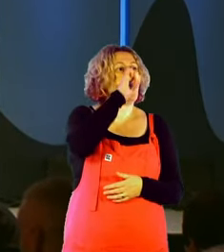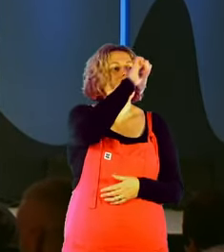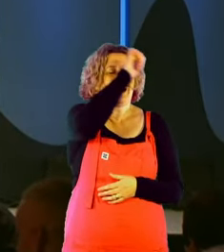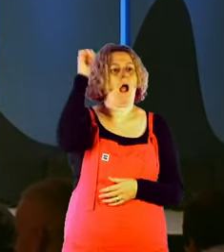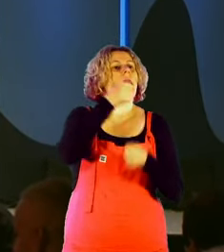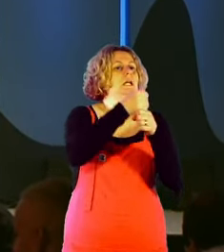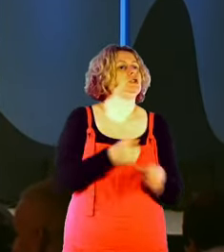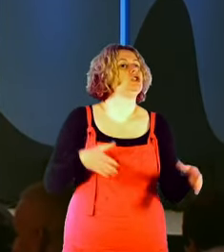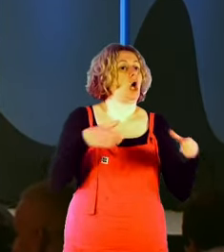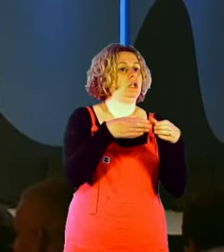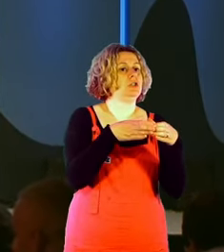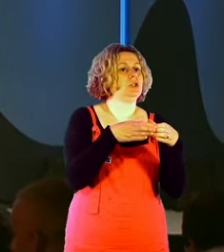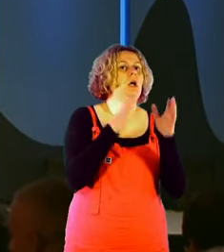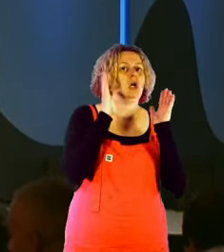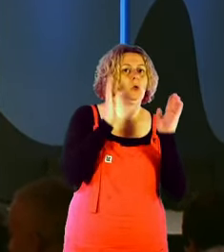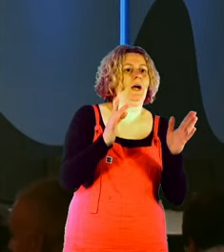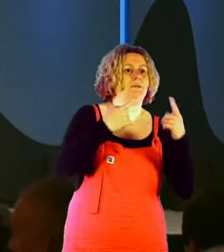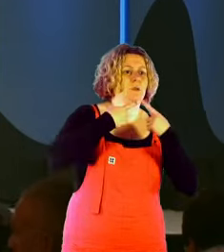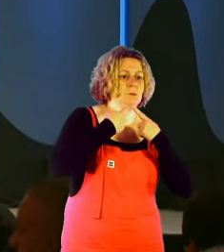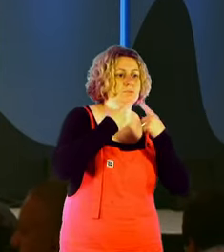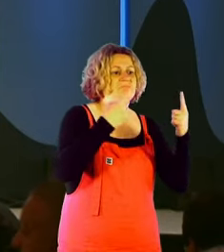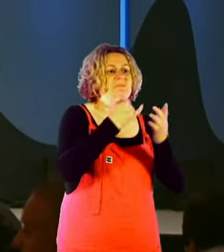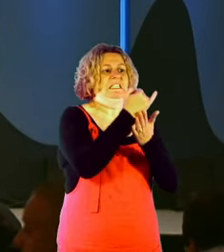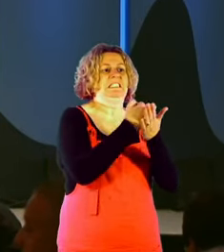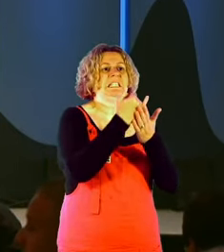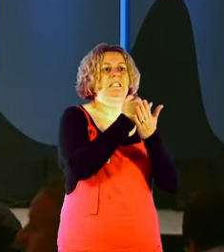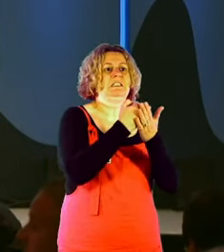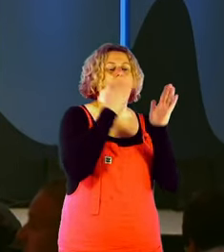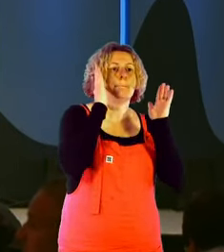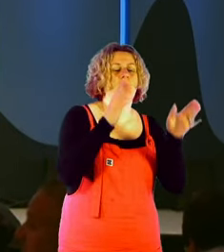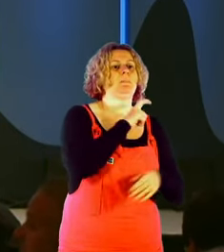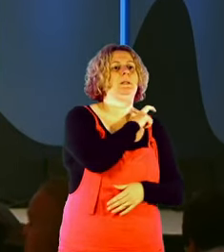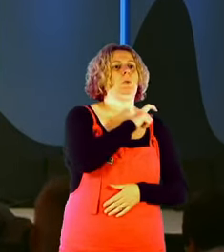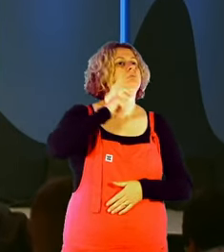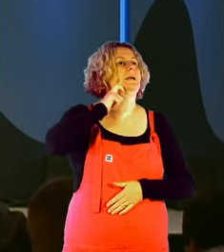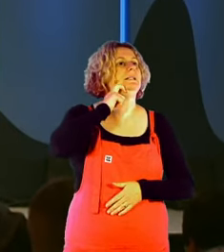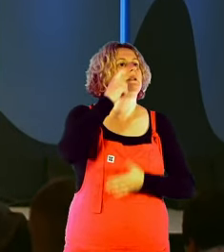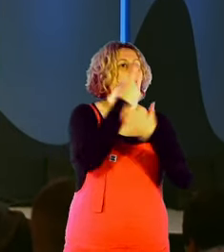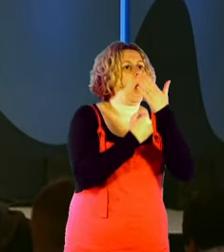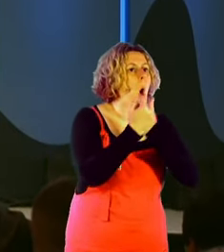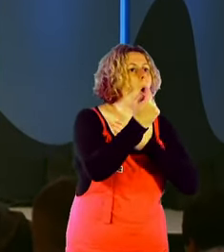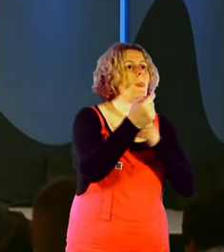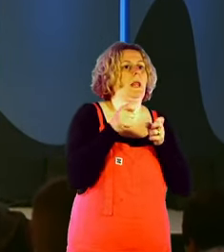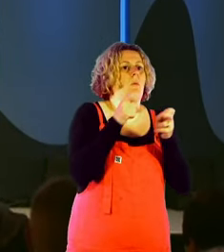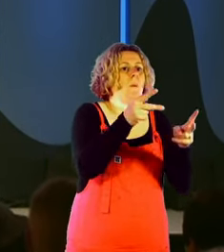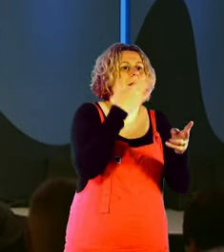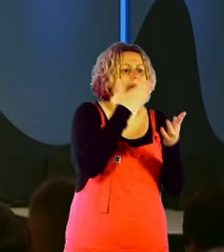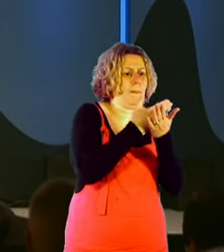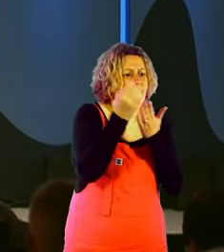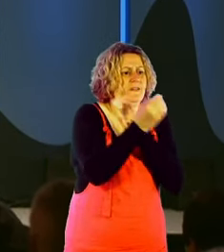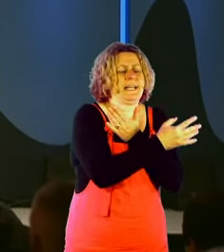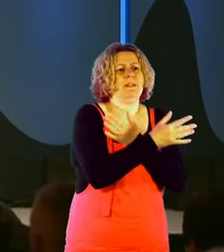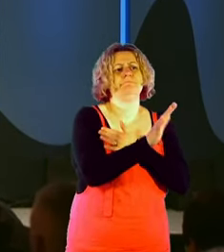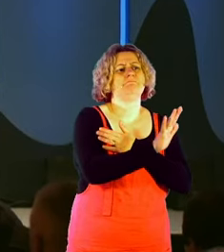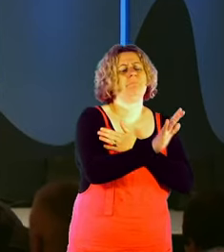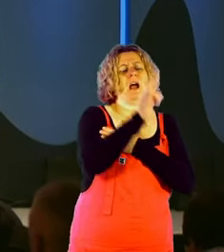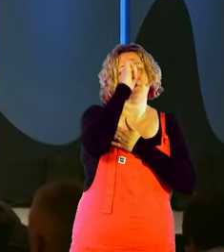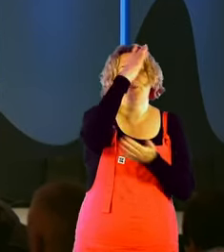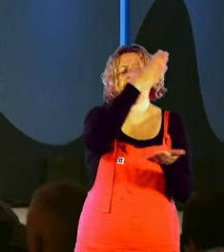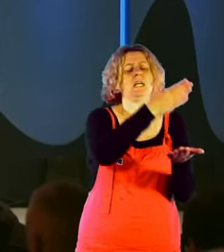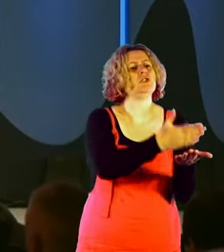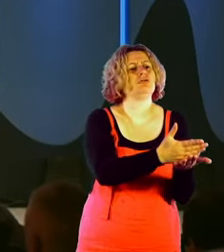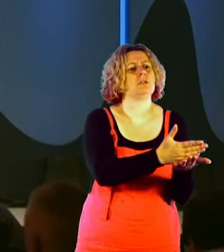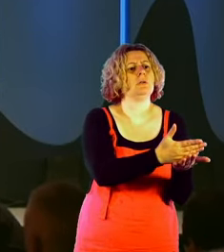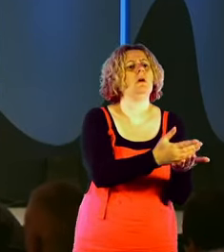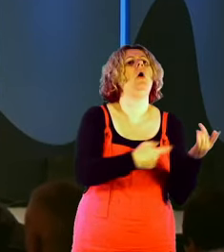confessed to a priest. I don't think that's true. I think, you know, we repent and we turn to the Lord, and we repent even of those sins we